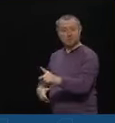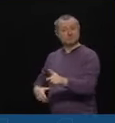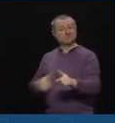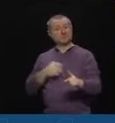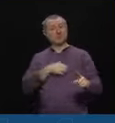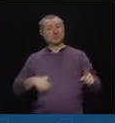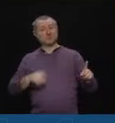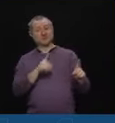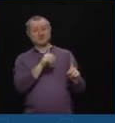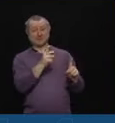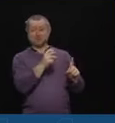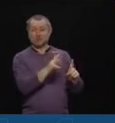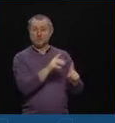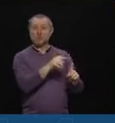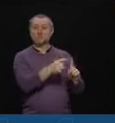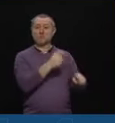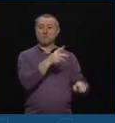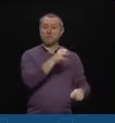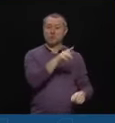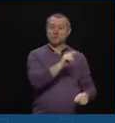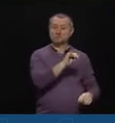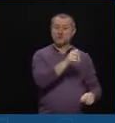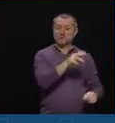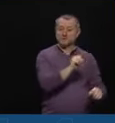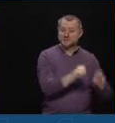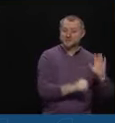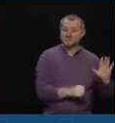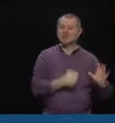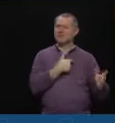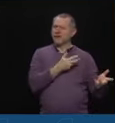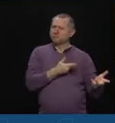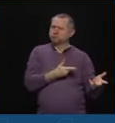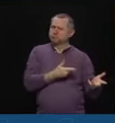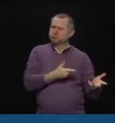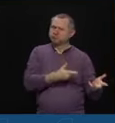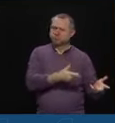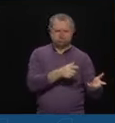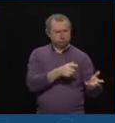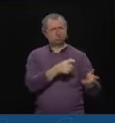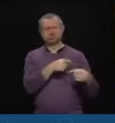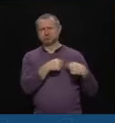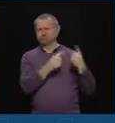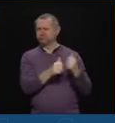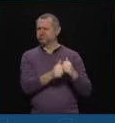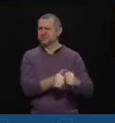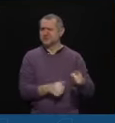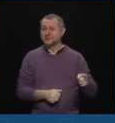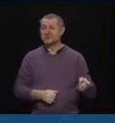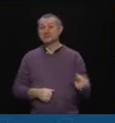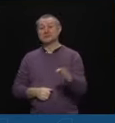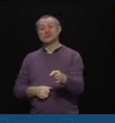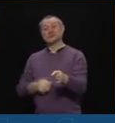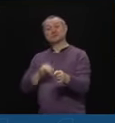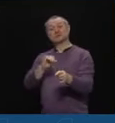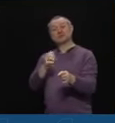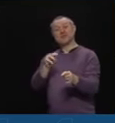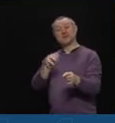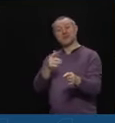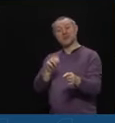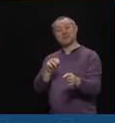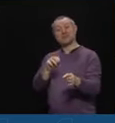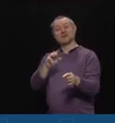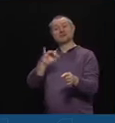here. Another elected official I've had a chance to work with for a long time since his local days, and that's Jonathan Jacobson, our great assembly member. Great to see you here